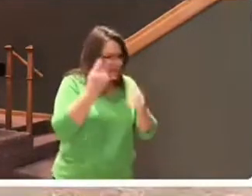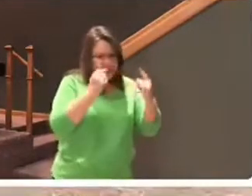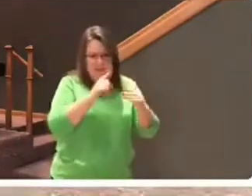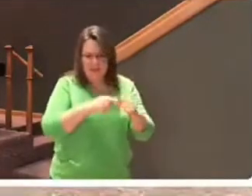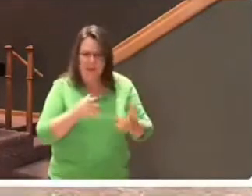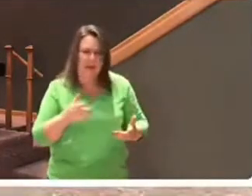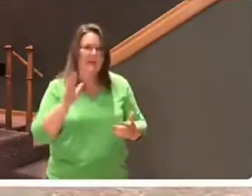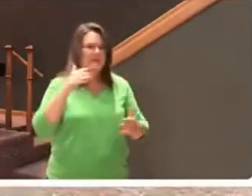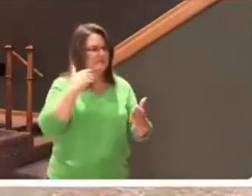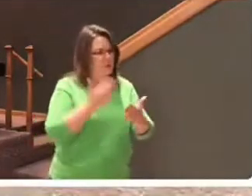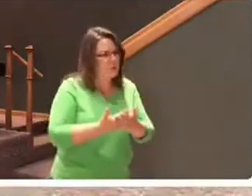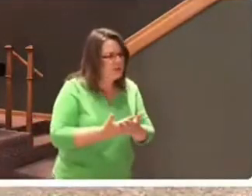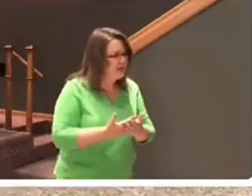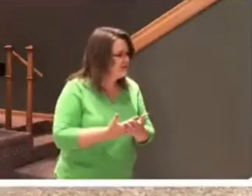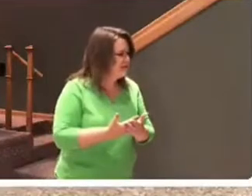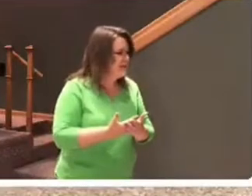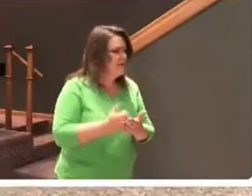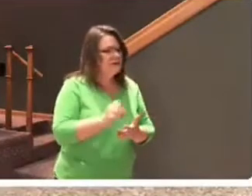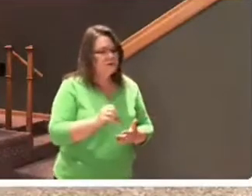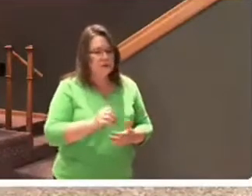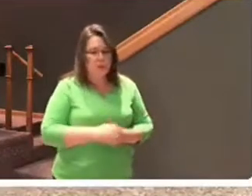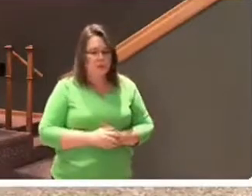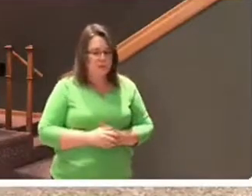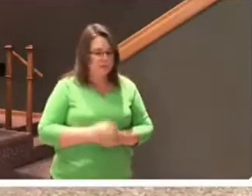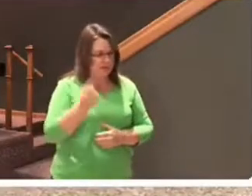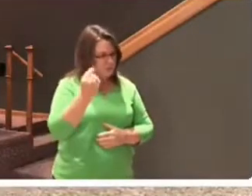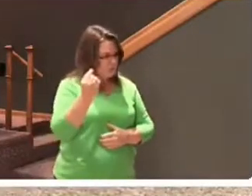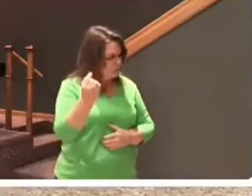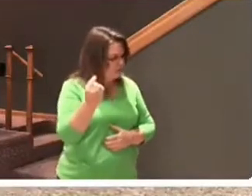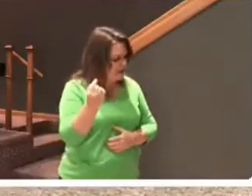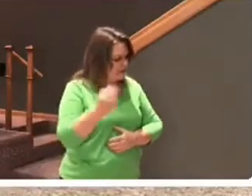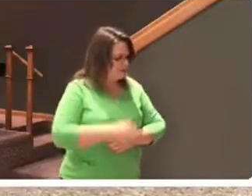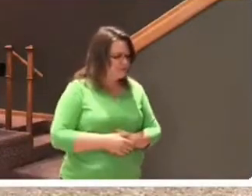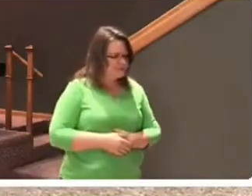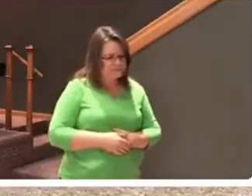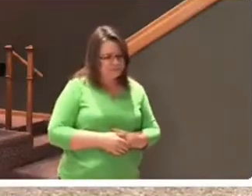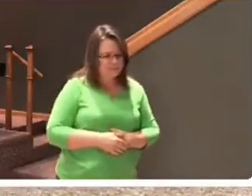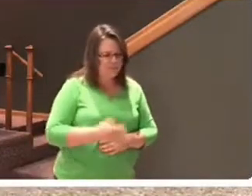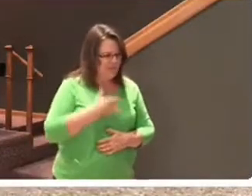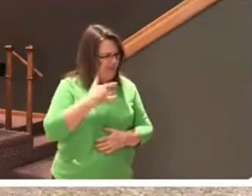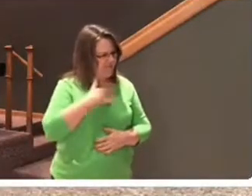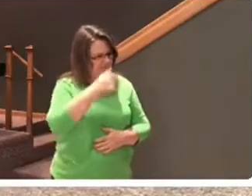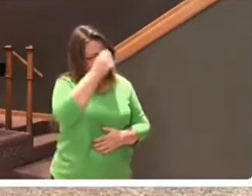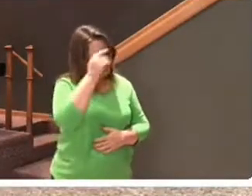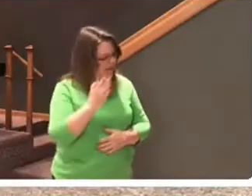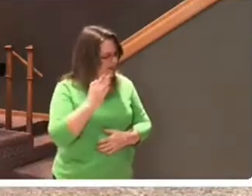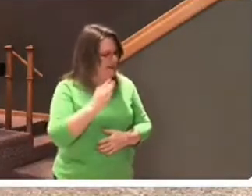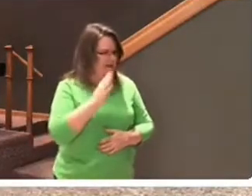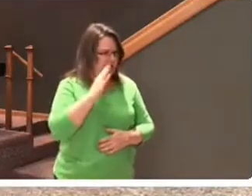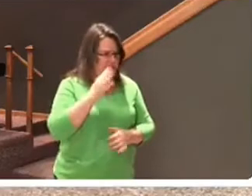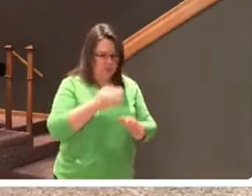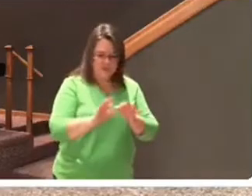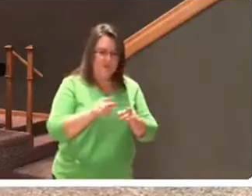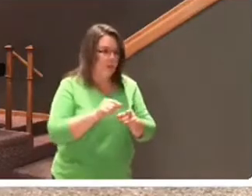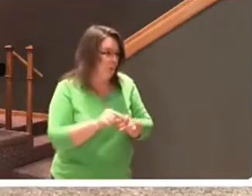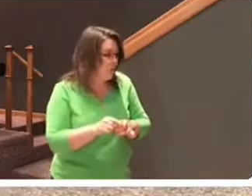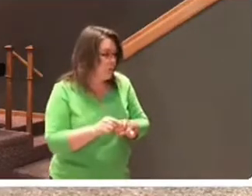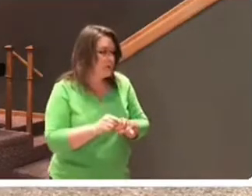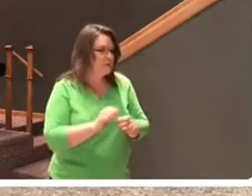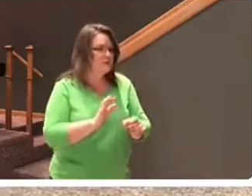about His goodness. And so this Tuesday, I just felt like God spoke a simple word, which